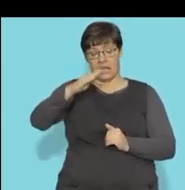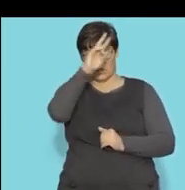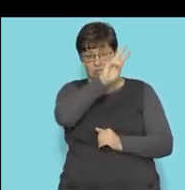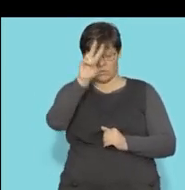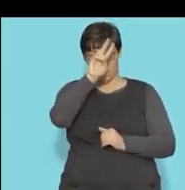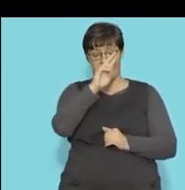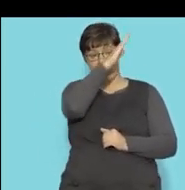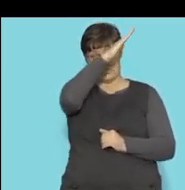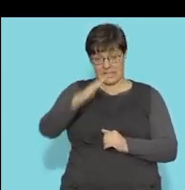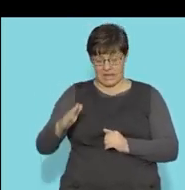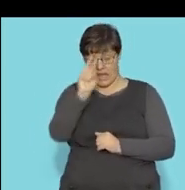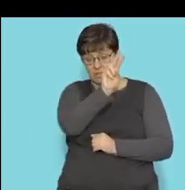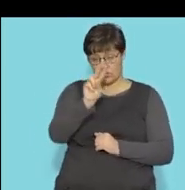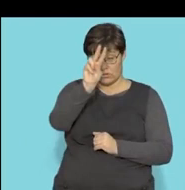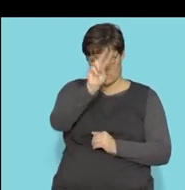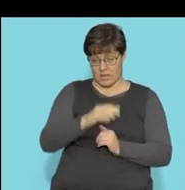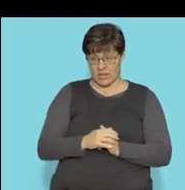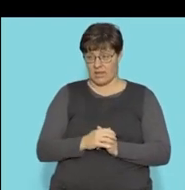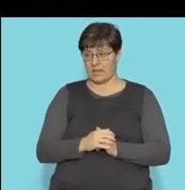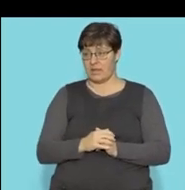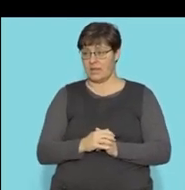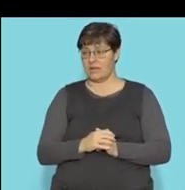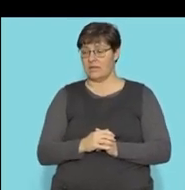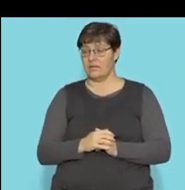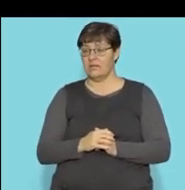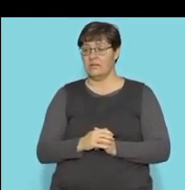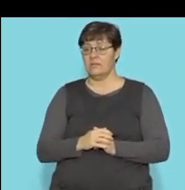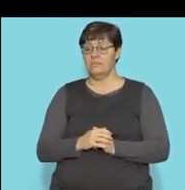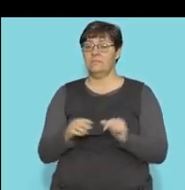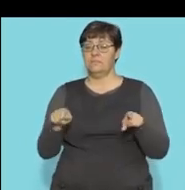height squared. So the slant height